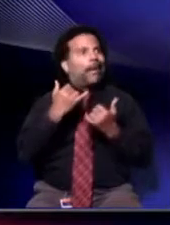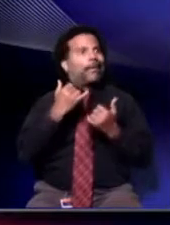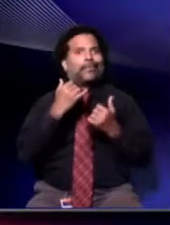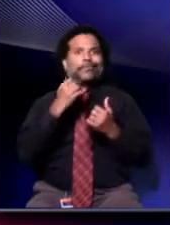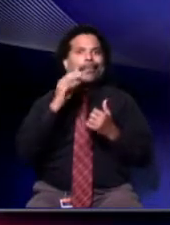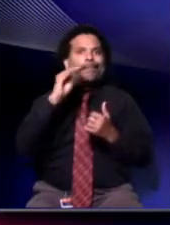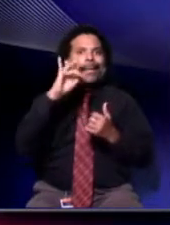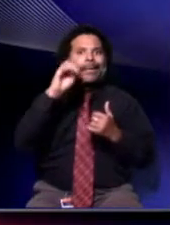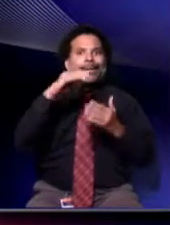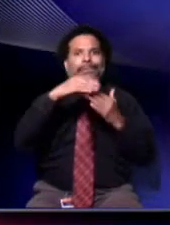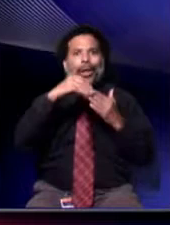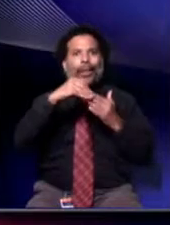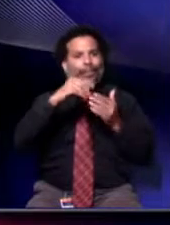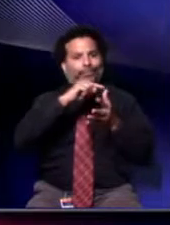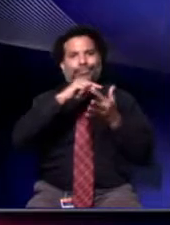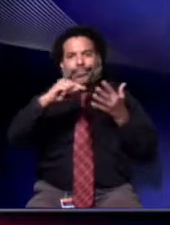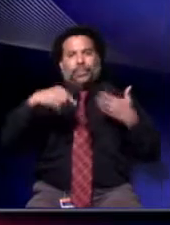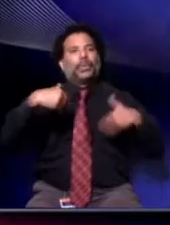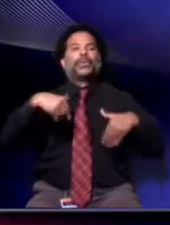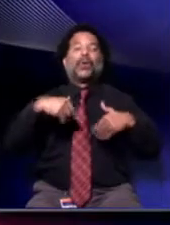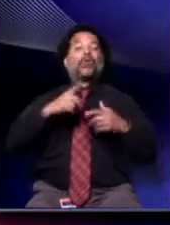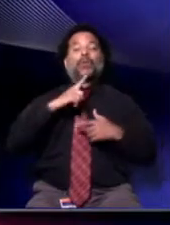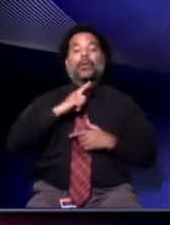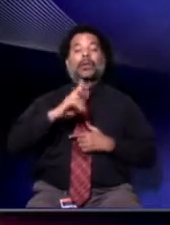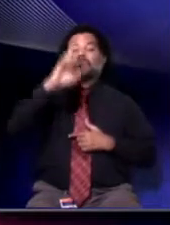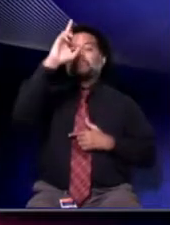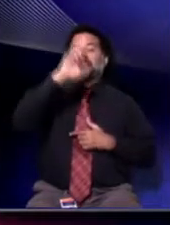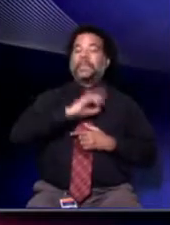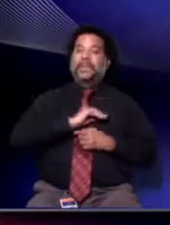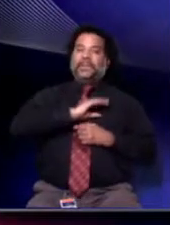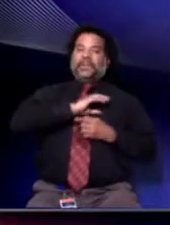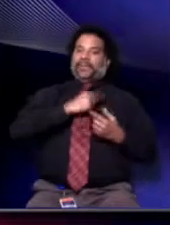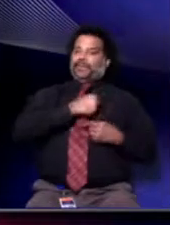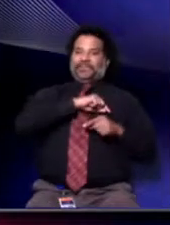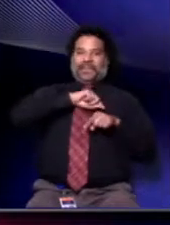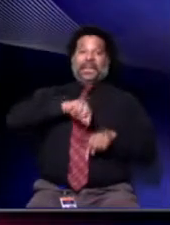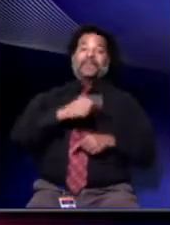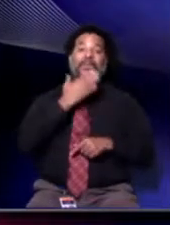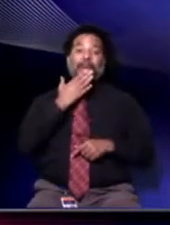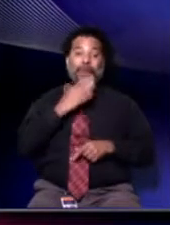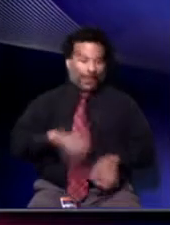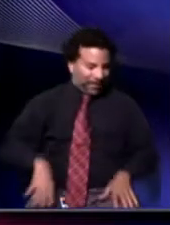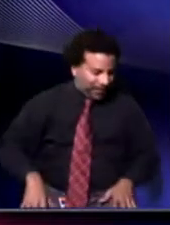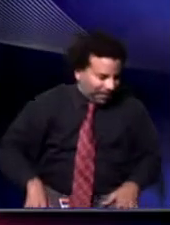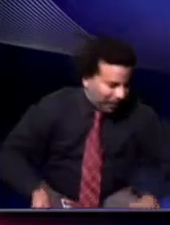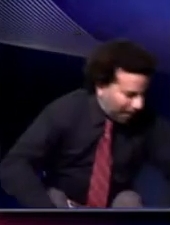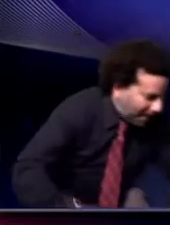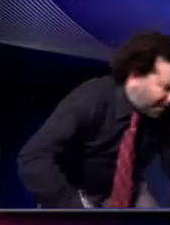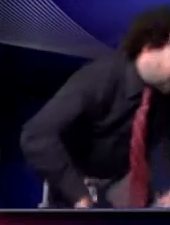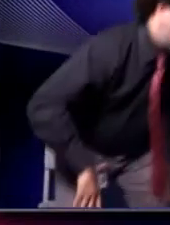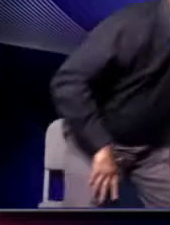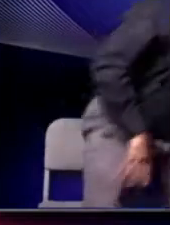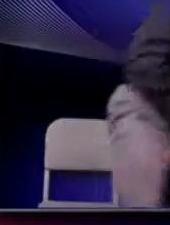it very sincerely, an honor to have been affiliated with this for so long. So thank you for your kind comments.